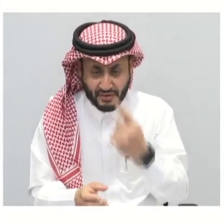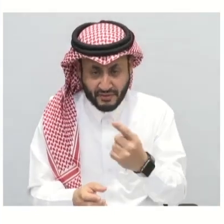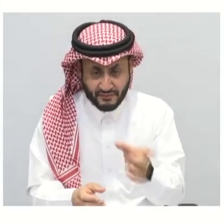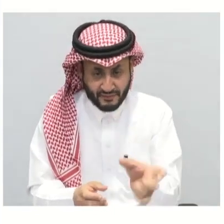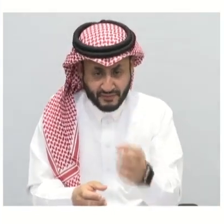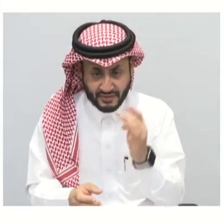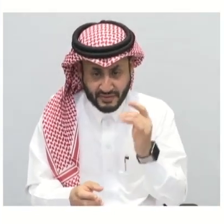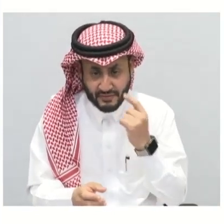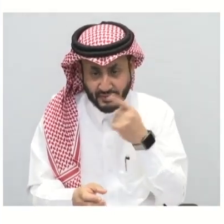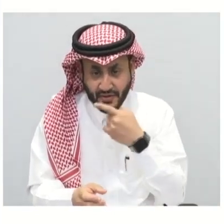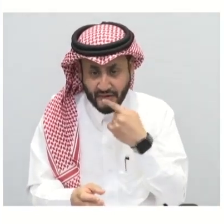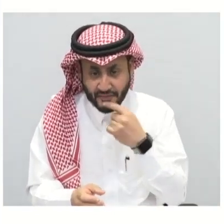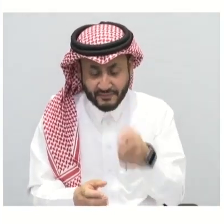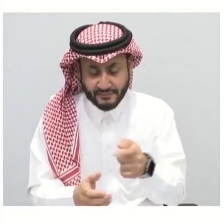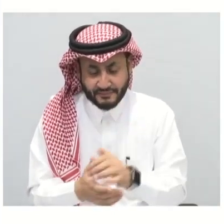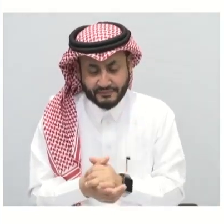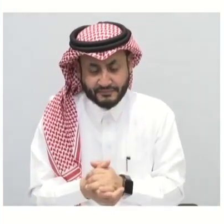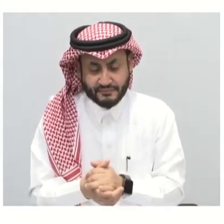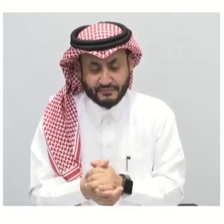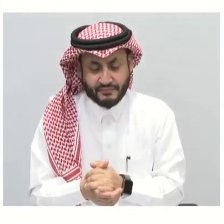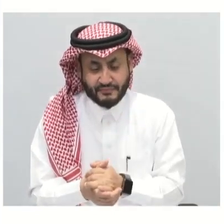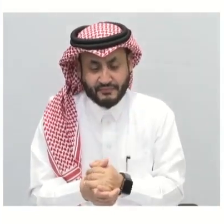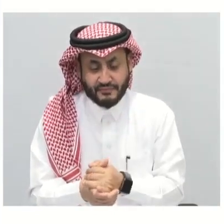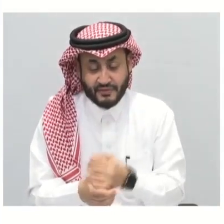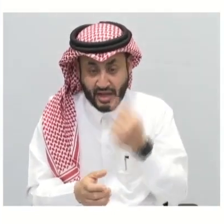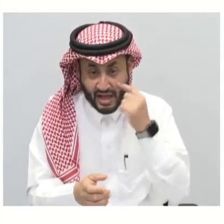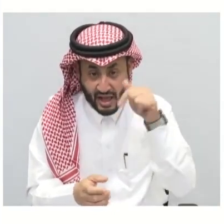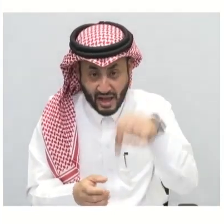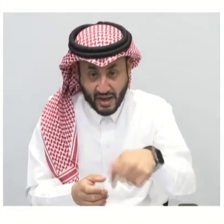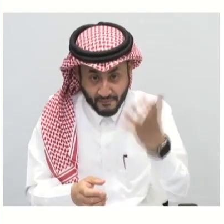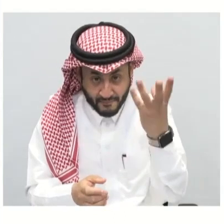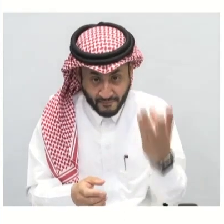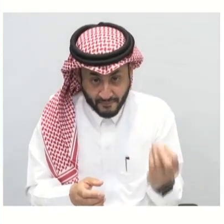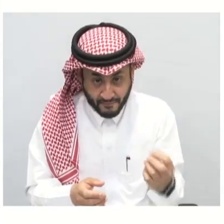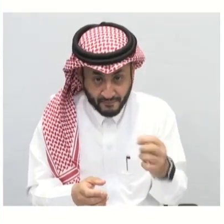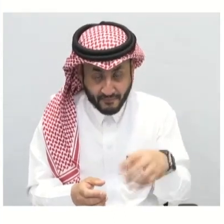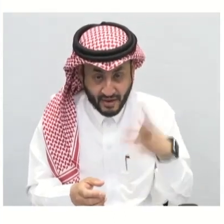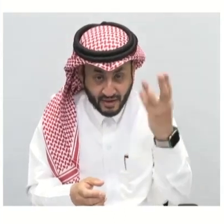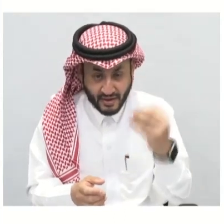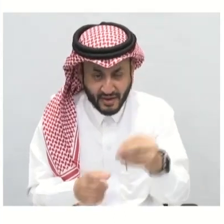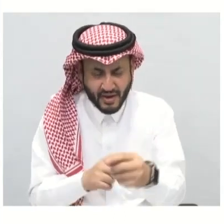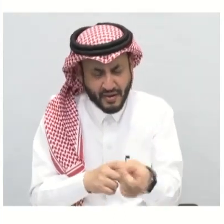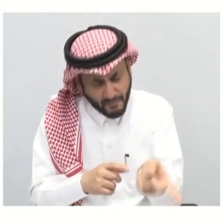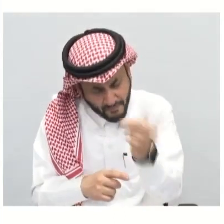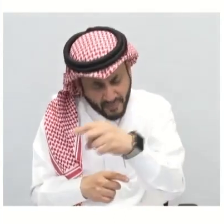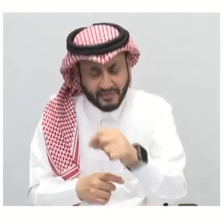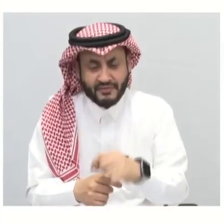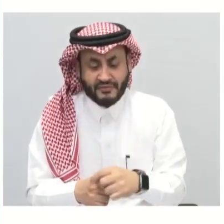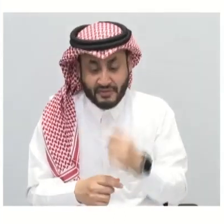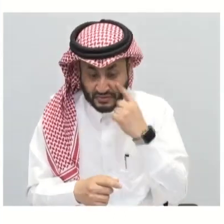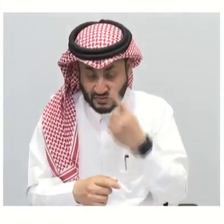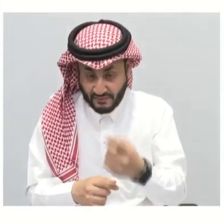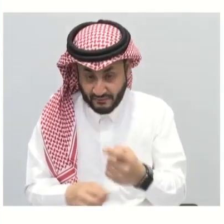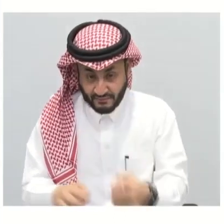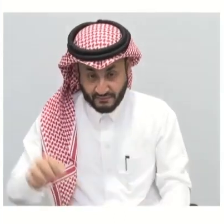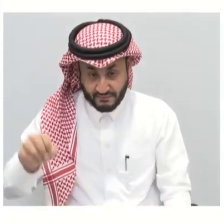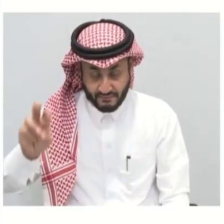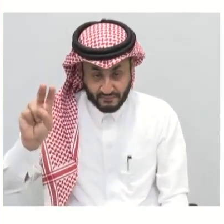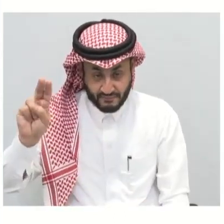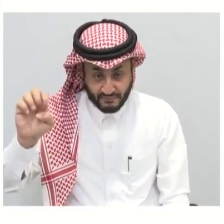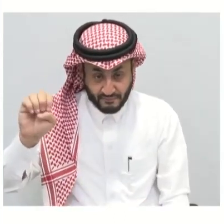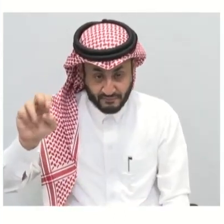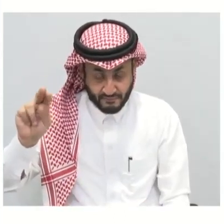am watching a film on TV this evening. It means in a few hours, I am watching a film